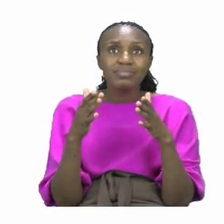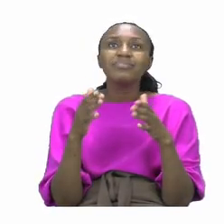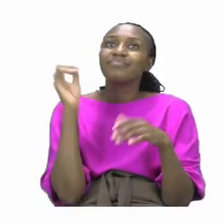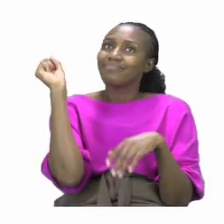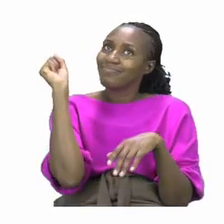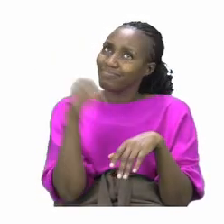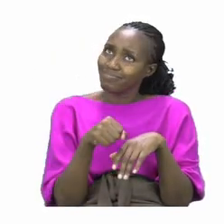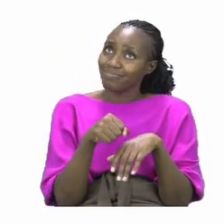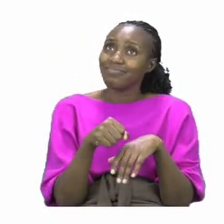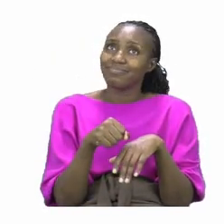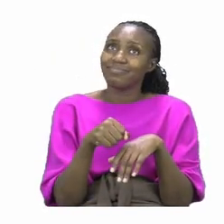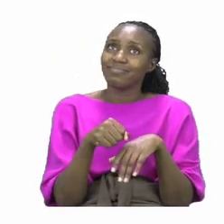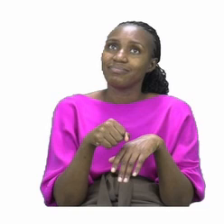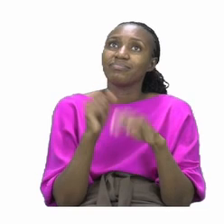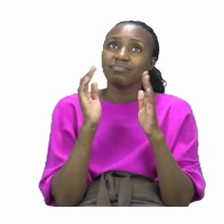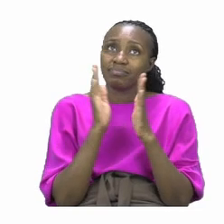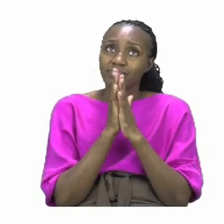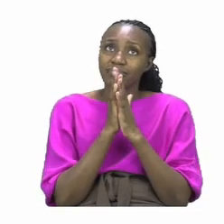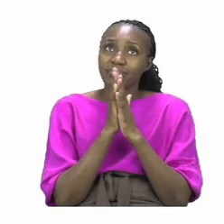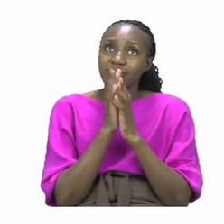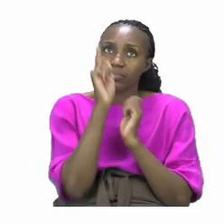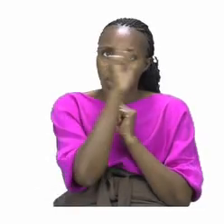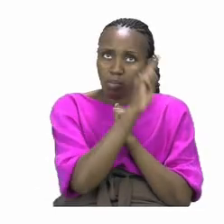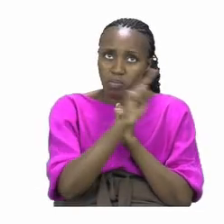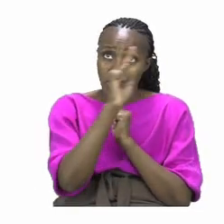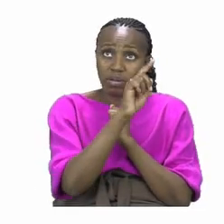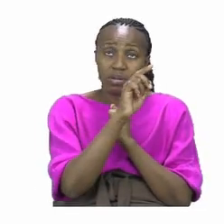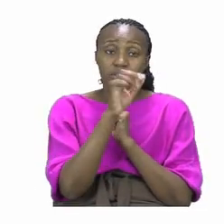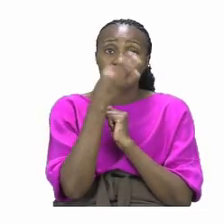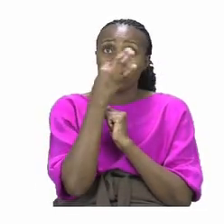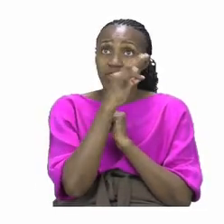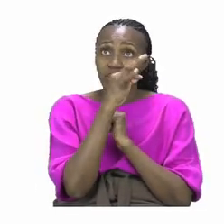Yes, they do. So let us circle them.